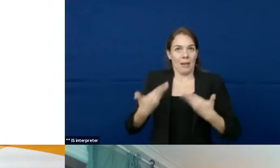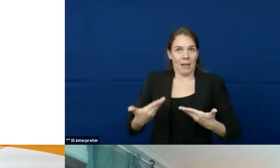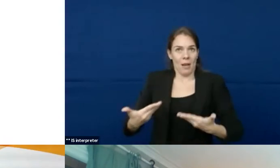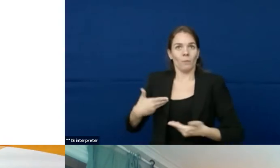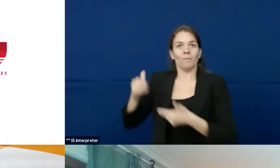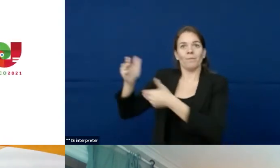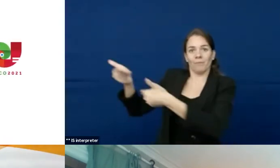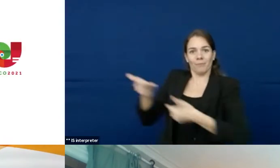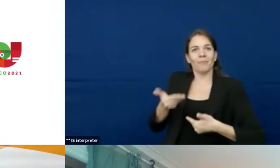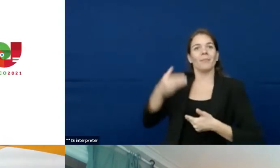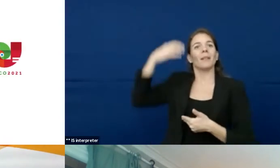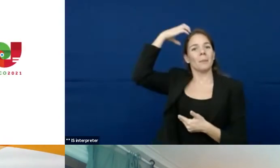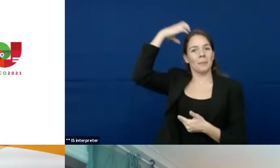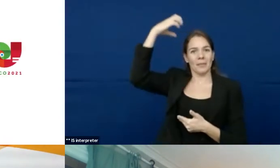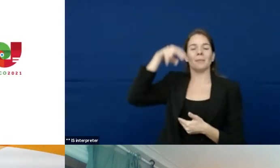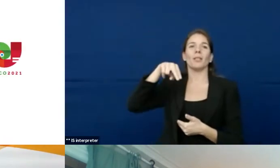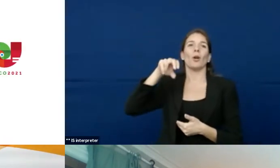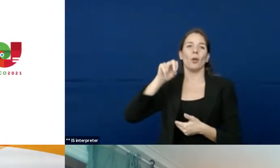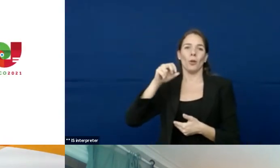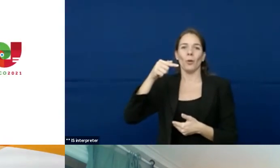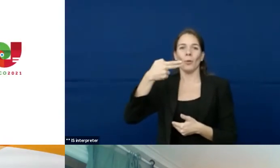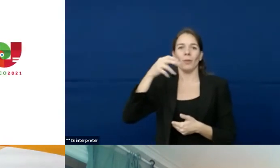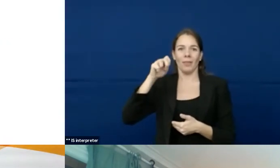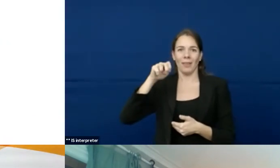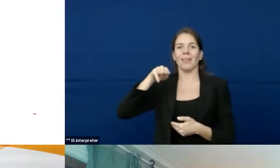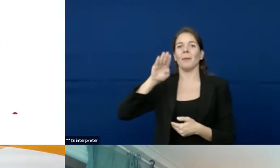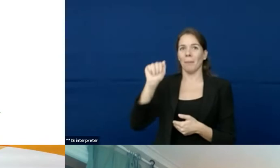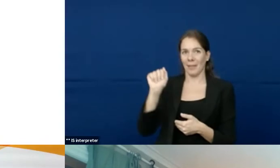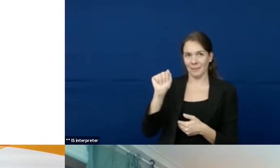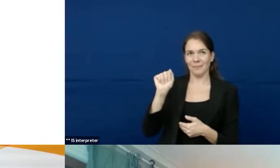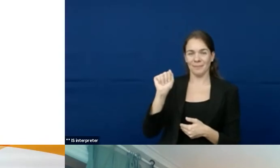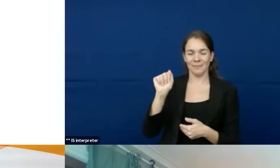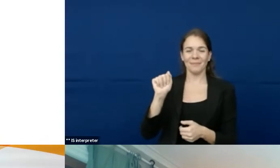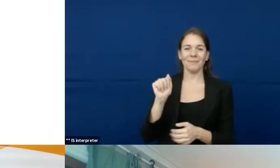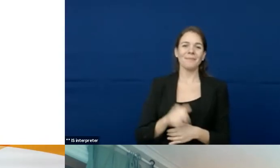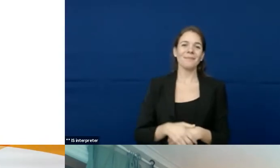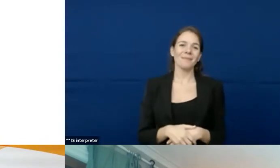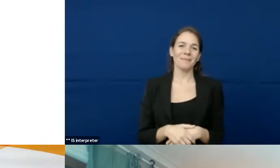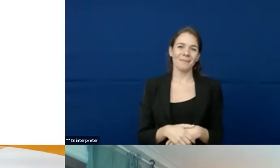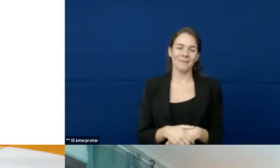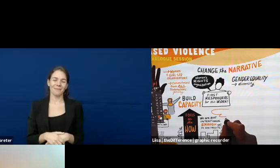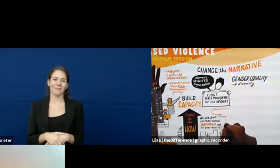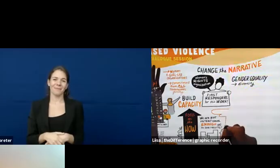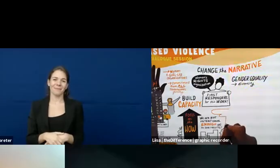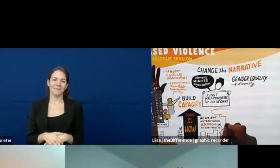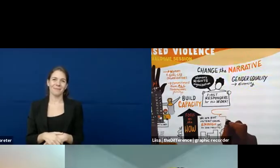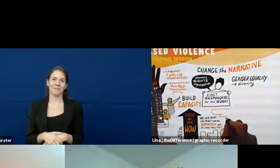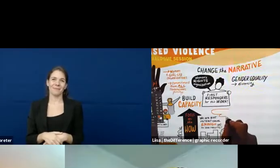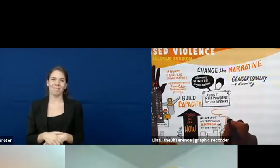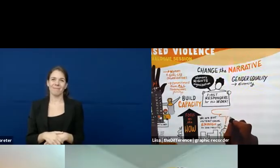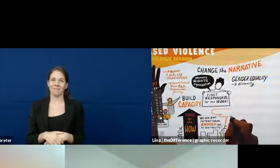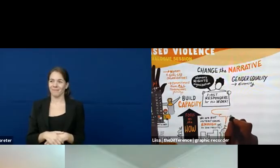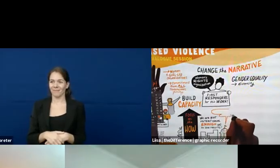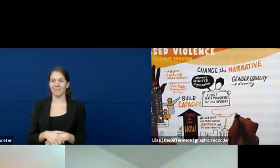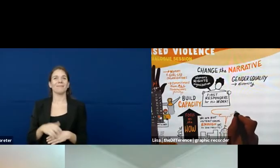Programmatic Priorities and Special Advisor to the Director General of the World Health